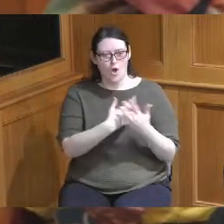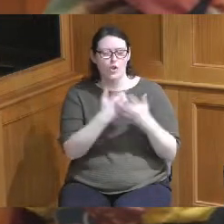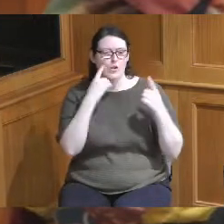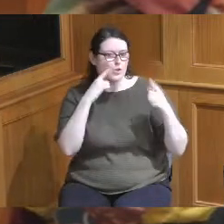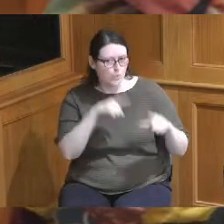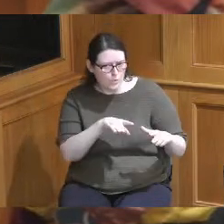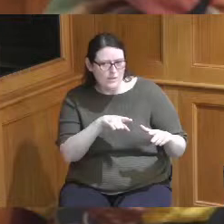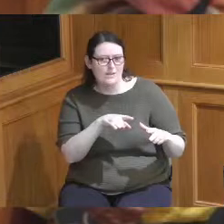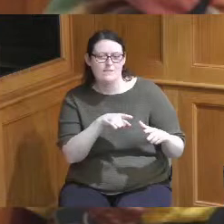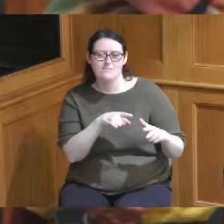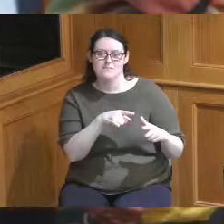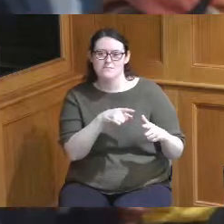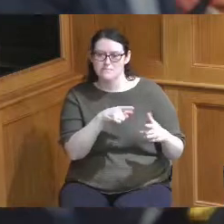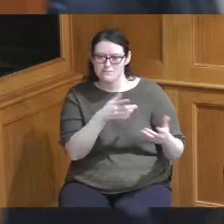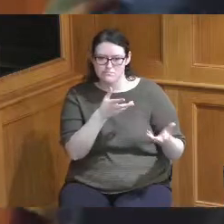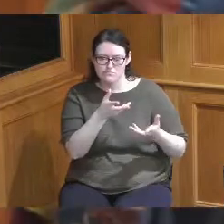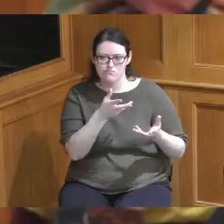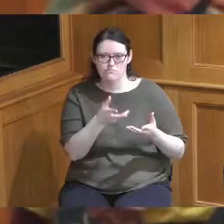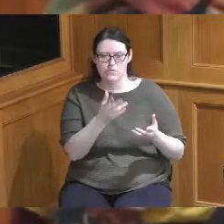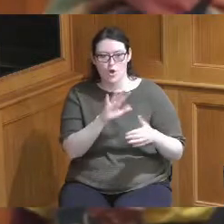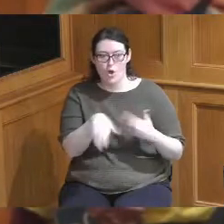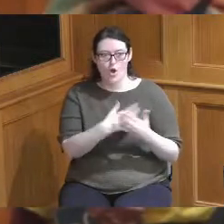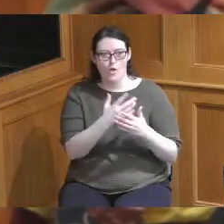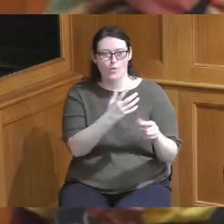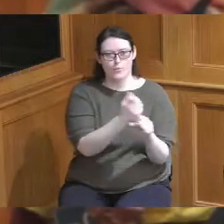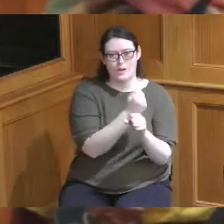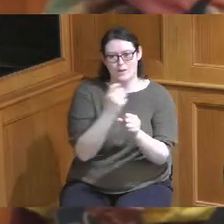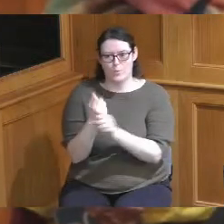amicable end where we can all come out as winners for it.